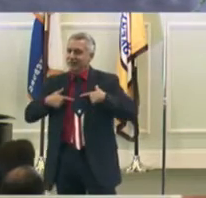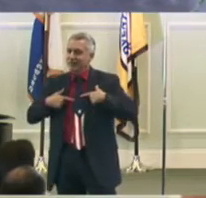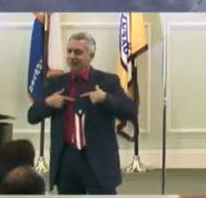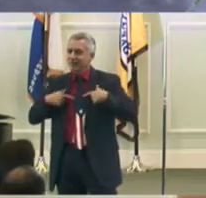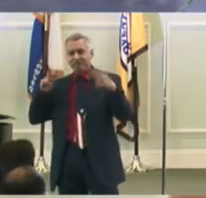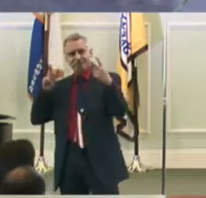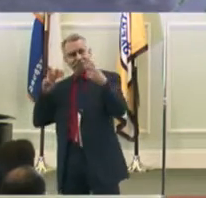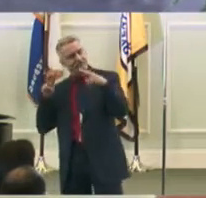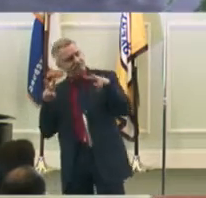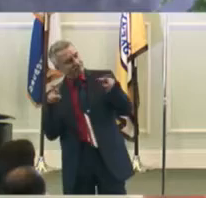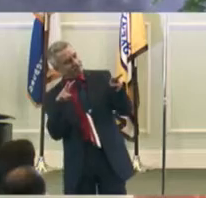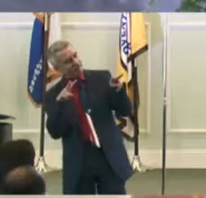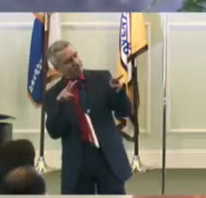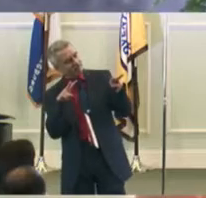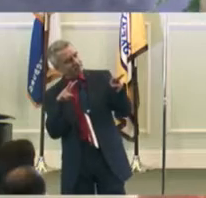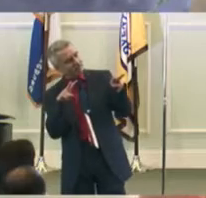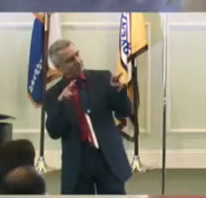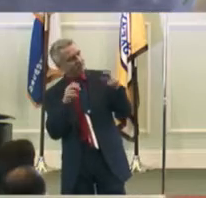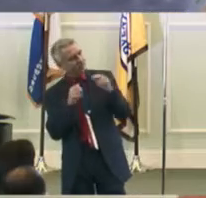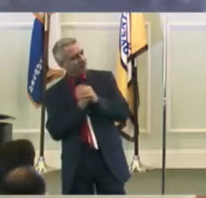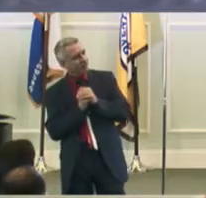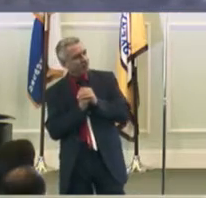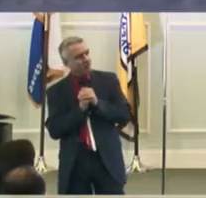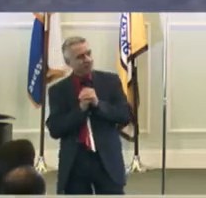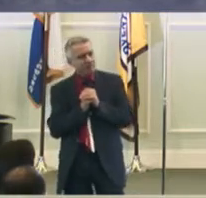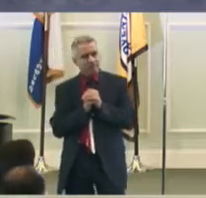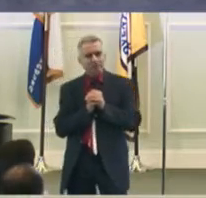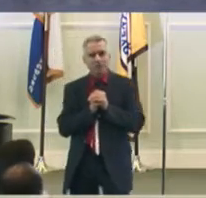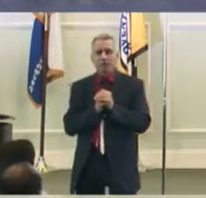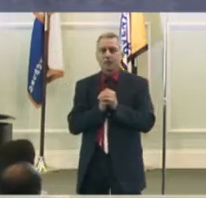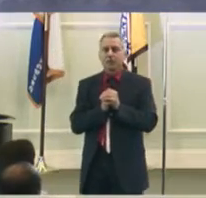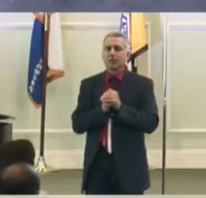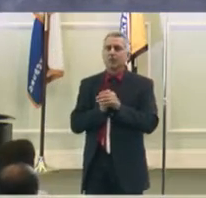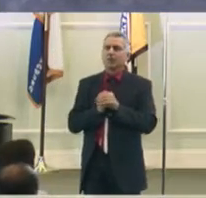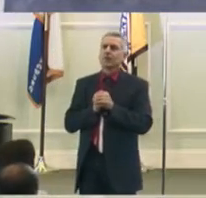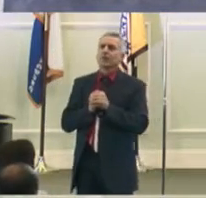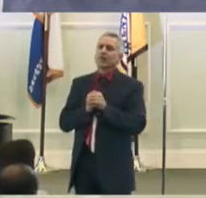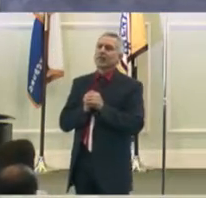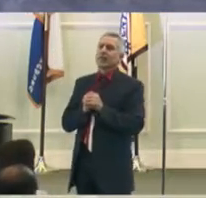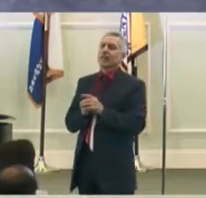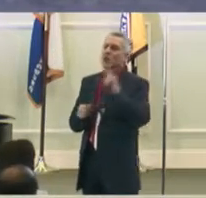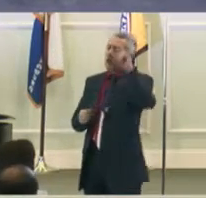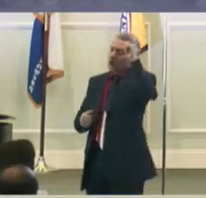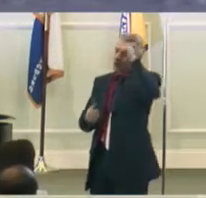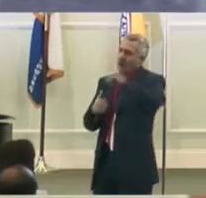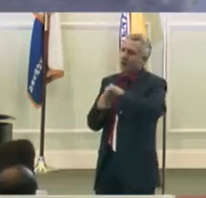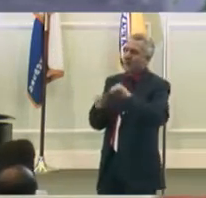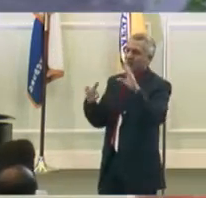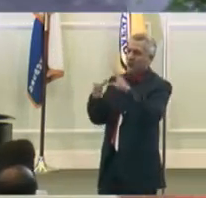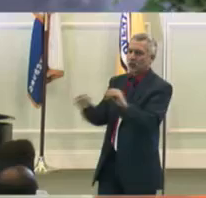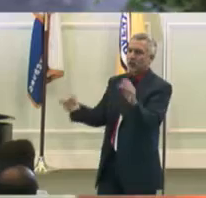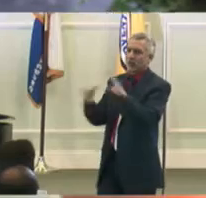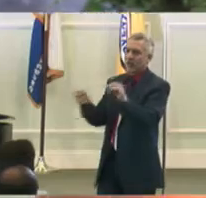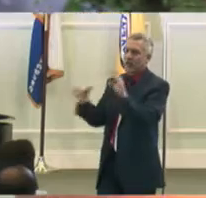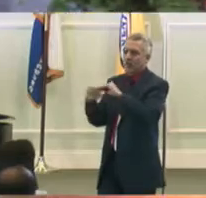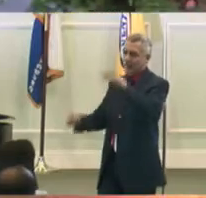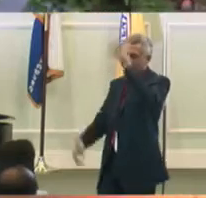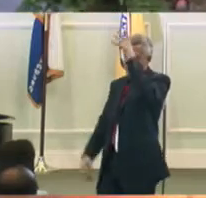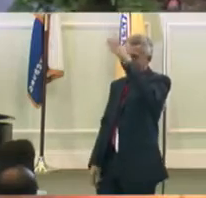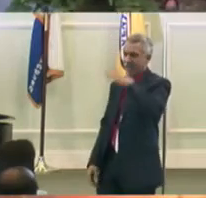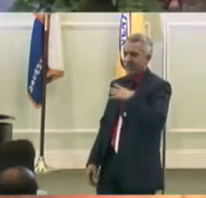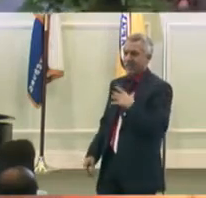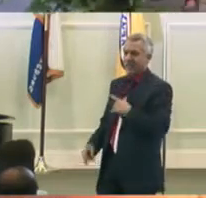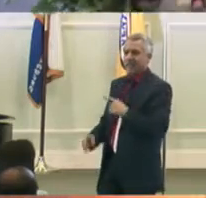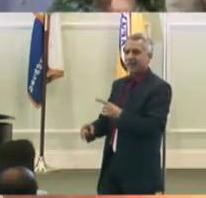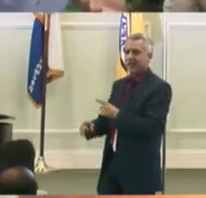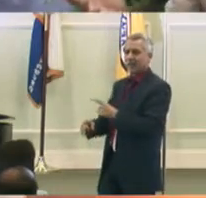Reflecting back to the protagonist early on, Mr. Dorsey, in that introductory story, remember the guy that wrote the psalm, that